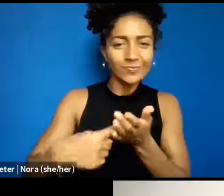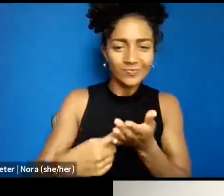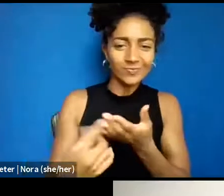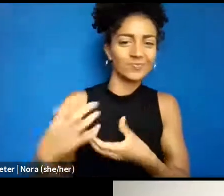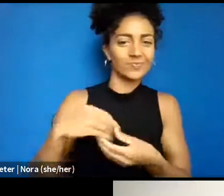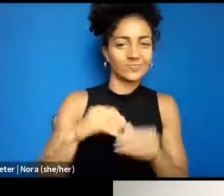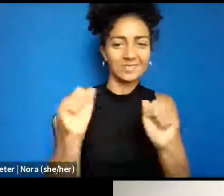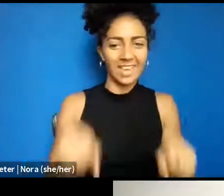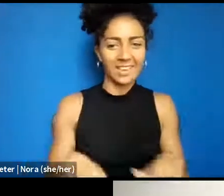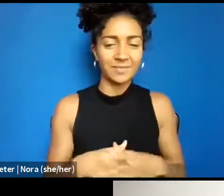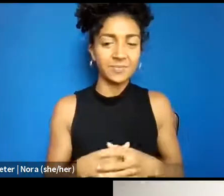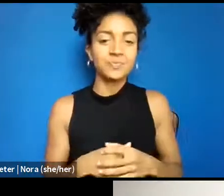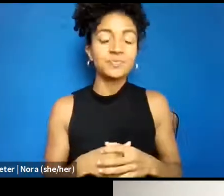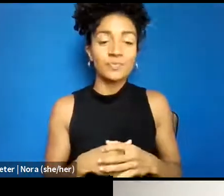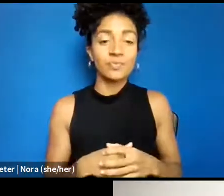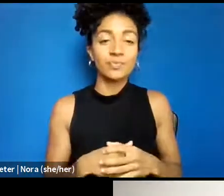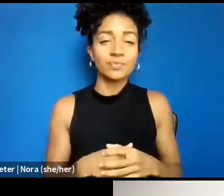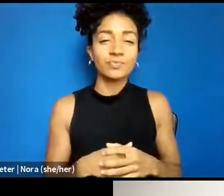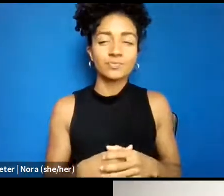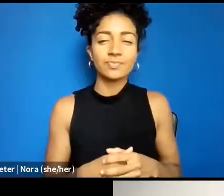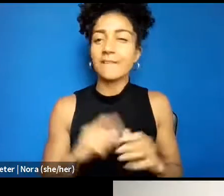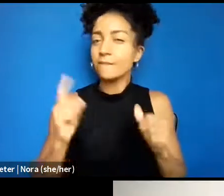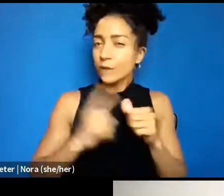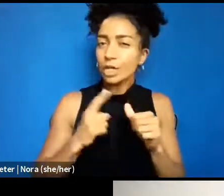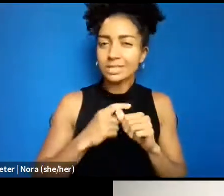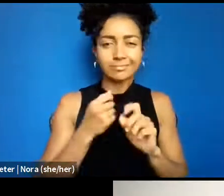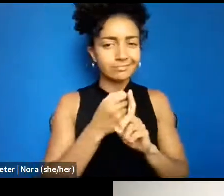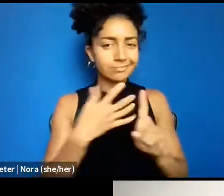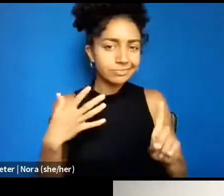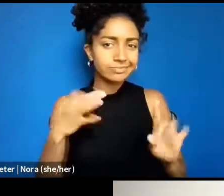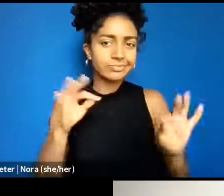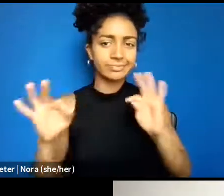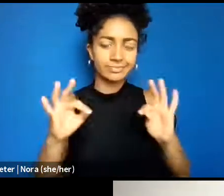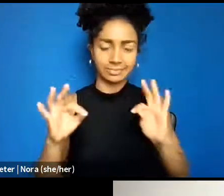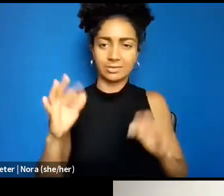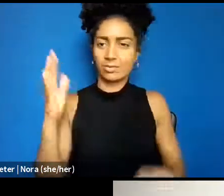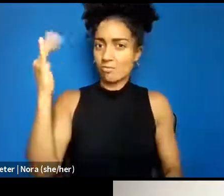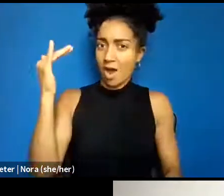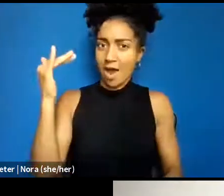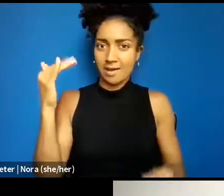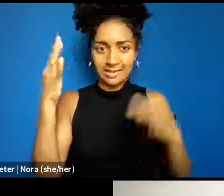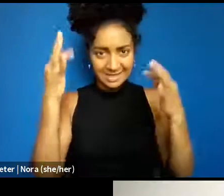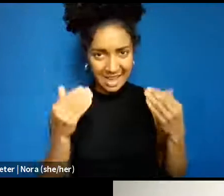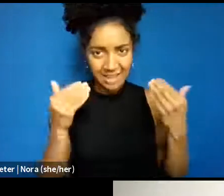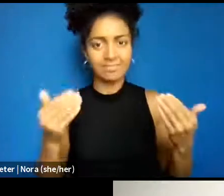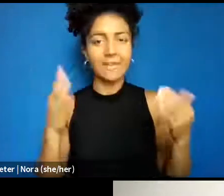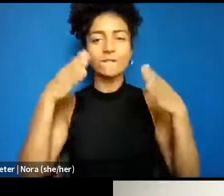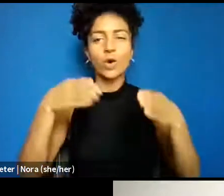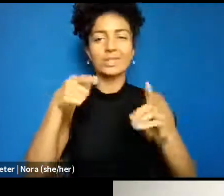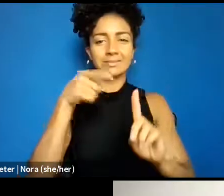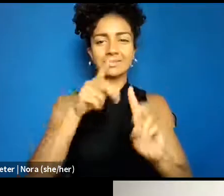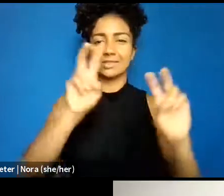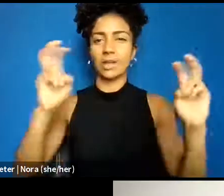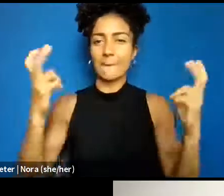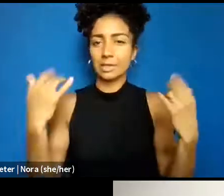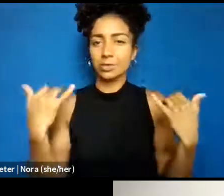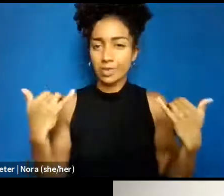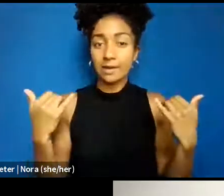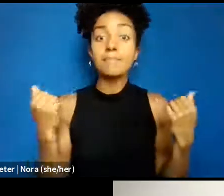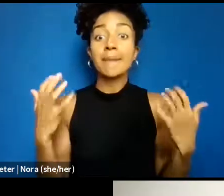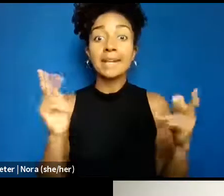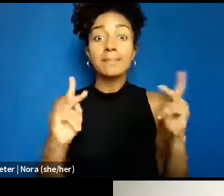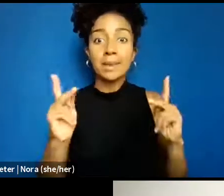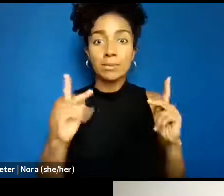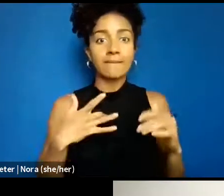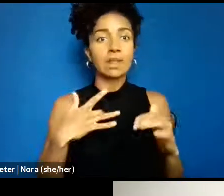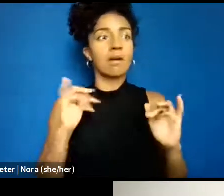So a little bit of background on kind of why we chose this topic today. So many people are new to allyship since